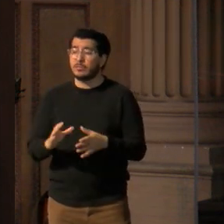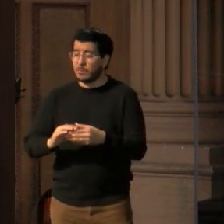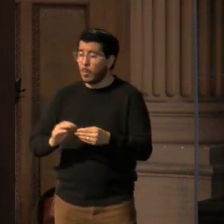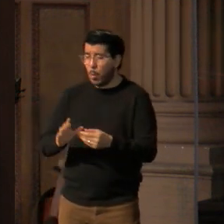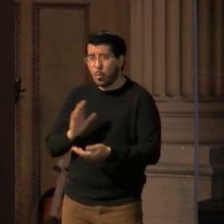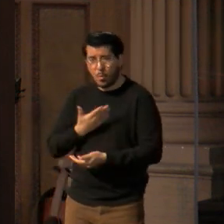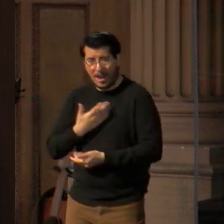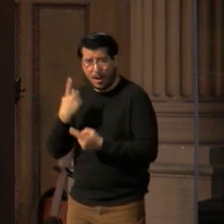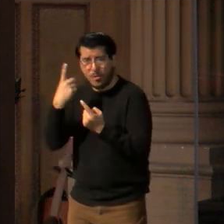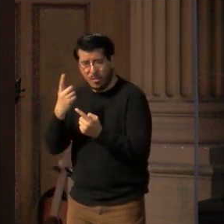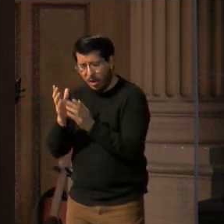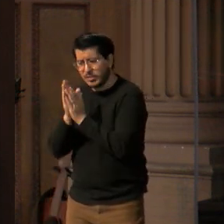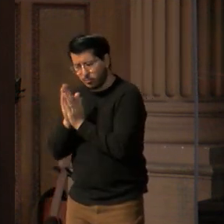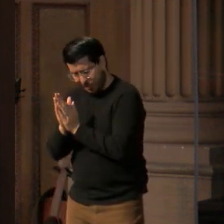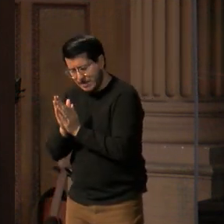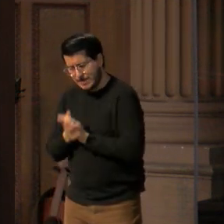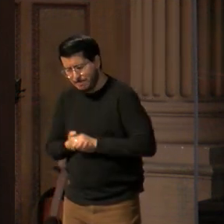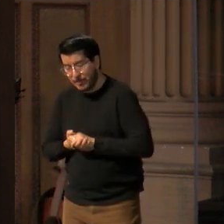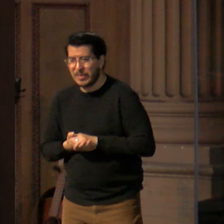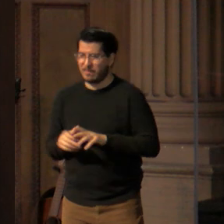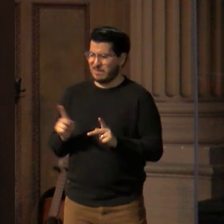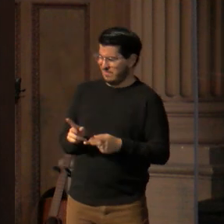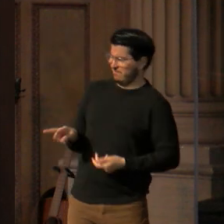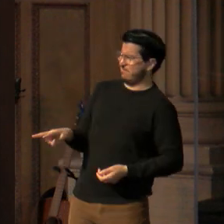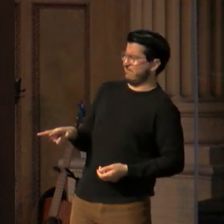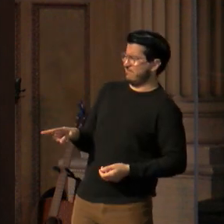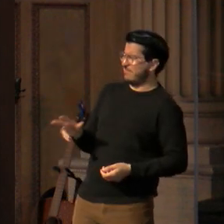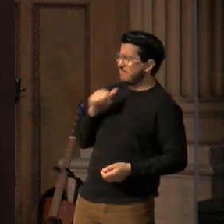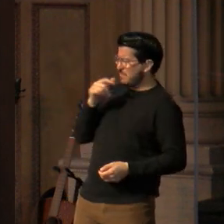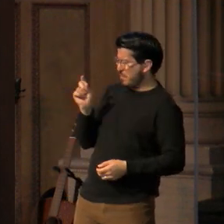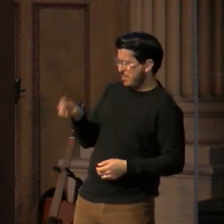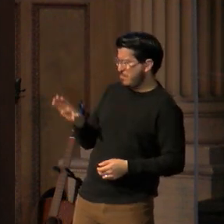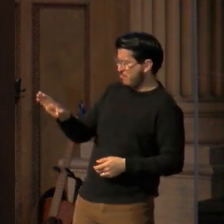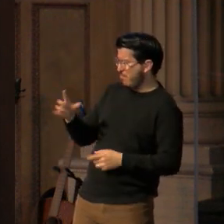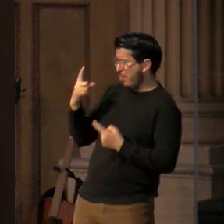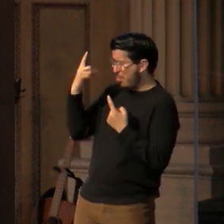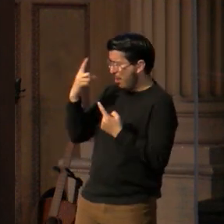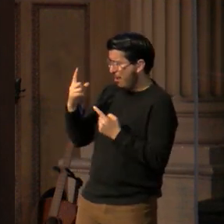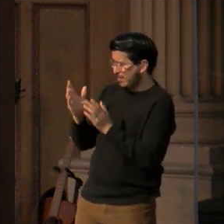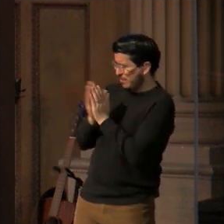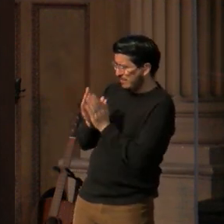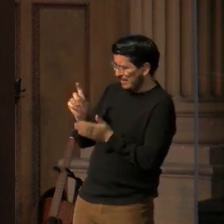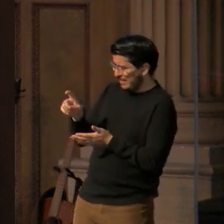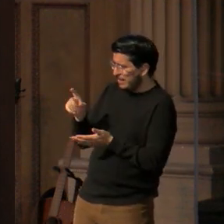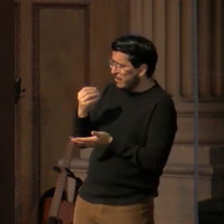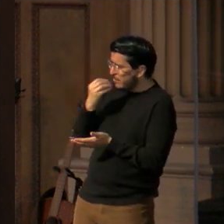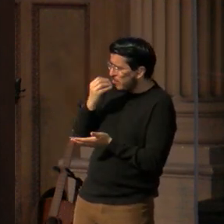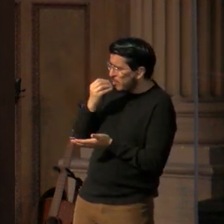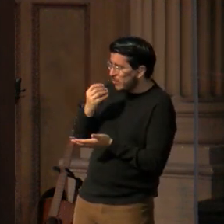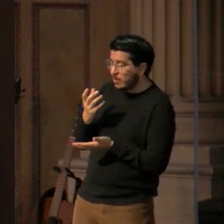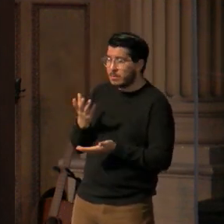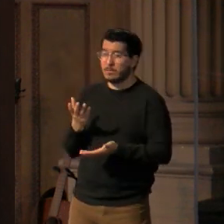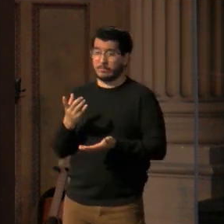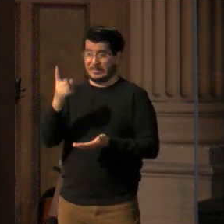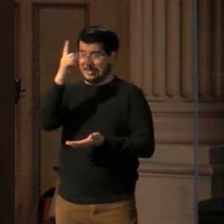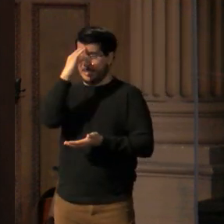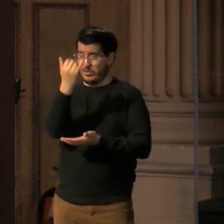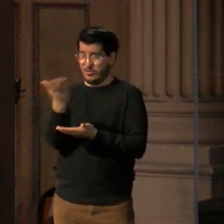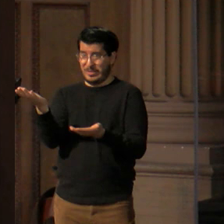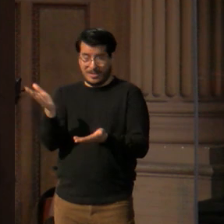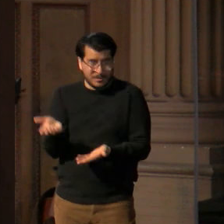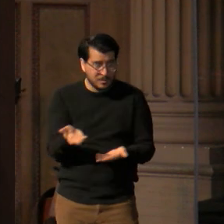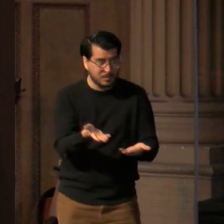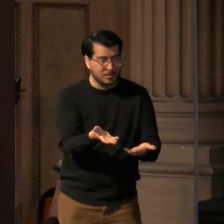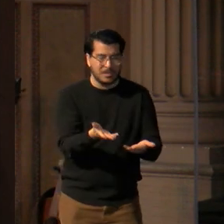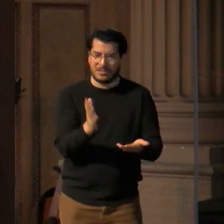say, we don't want your thoughts and prayers. We want food. We want aid. The eternal things don't seem to have any beauty to